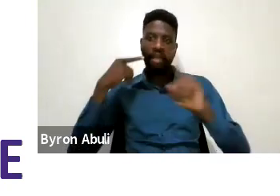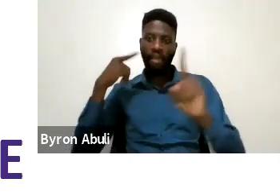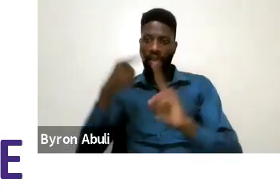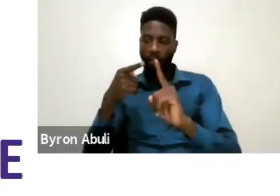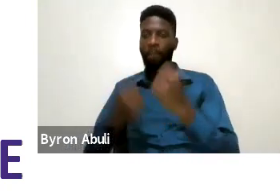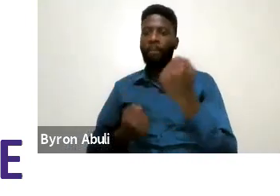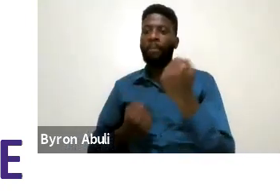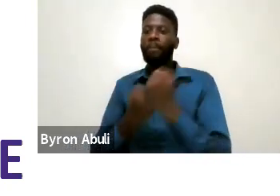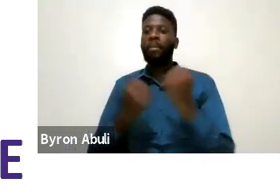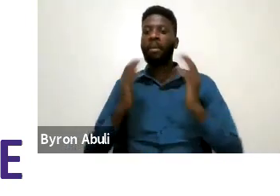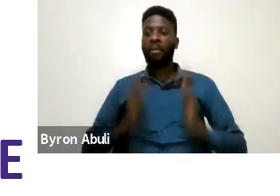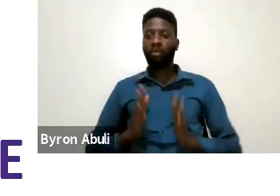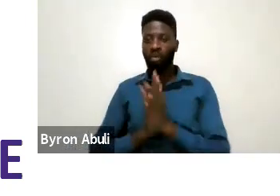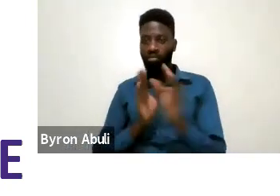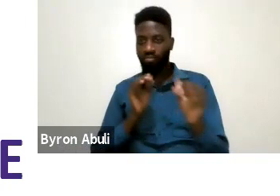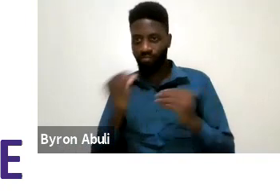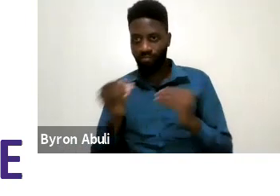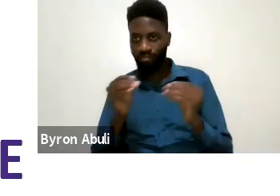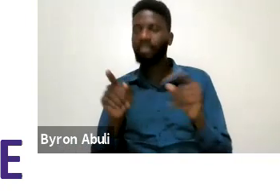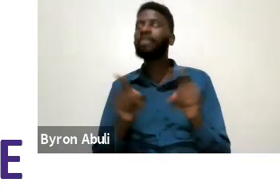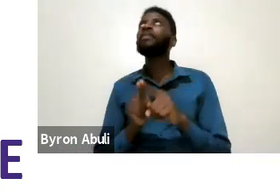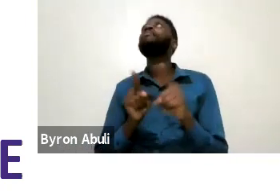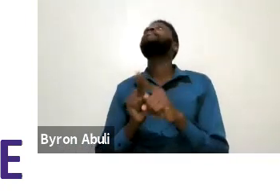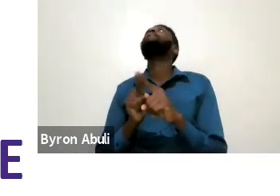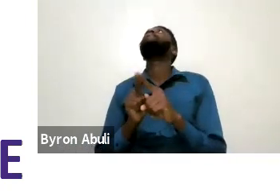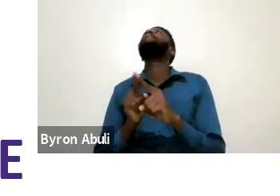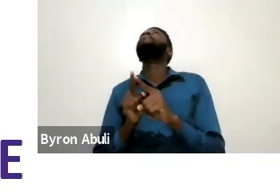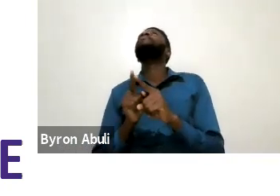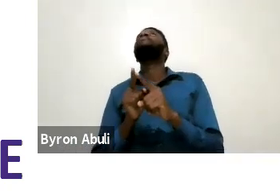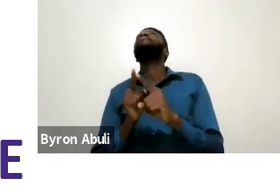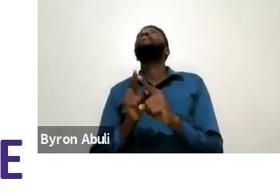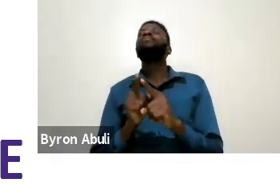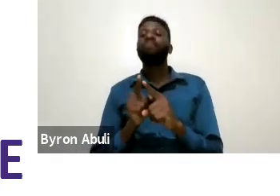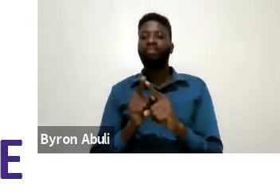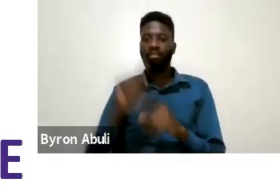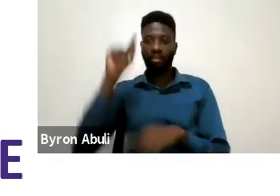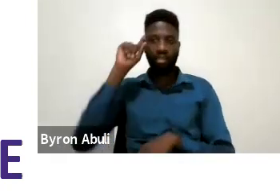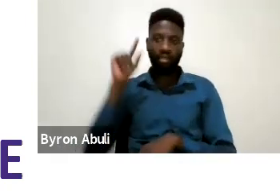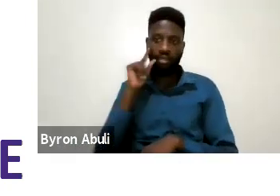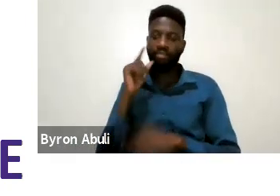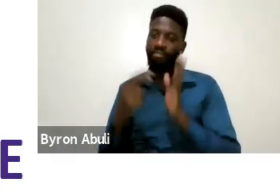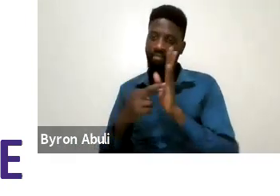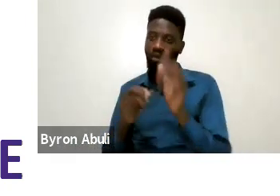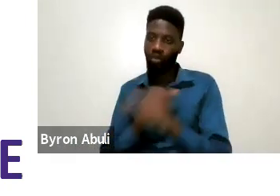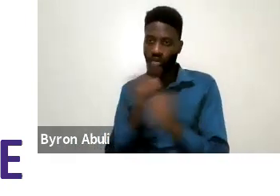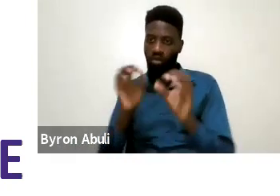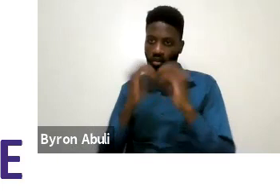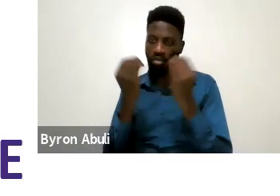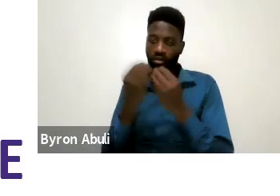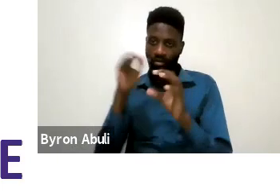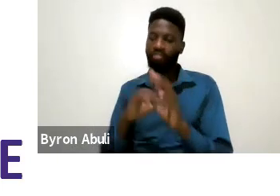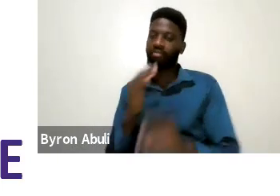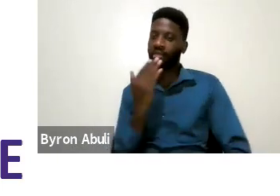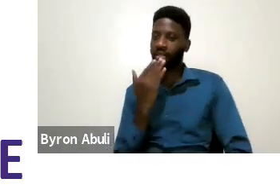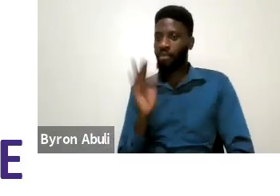and genders that are well represented in the organization. So thank you for sharing